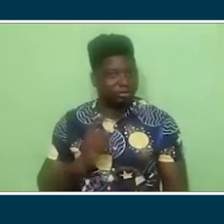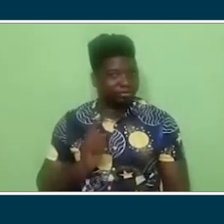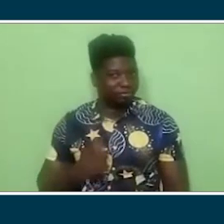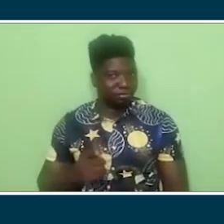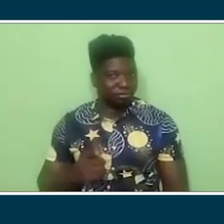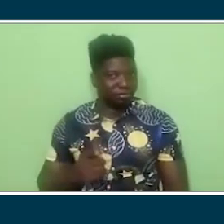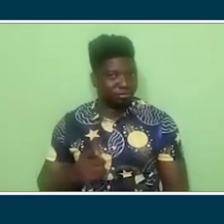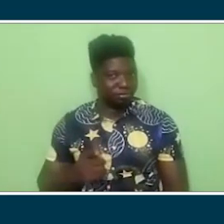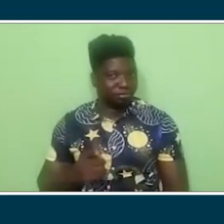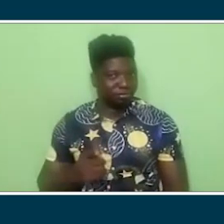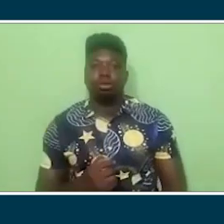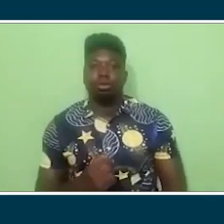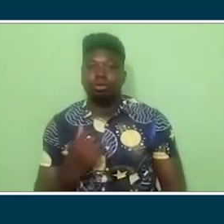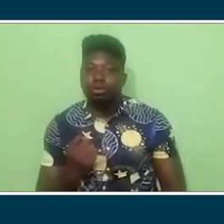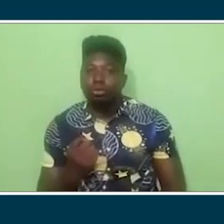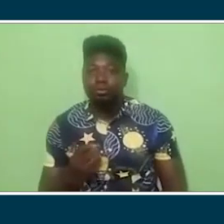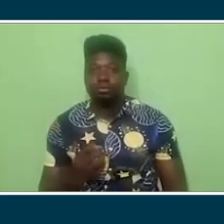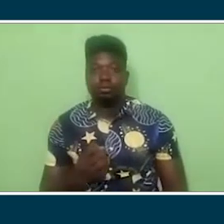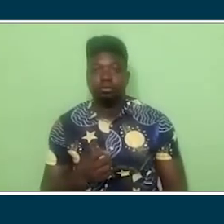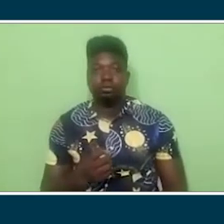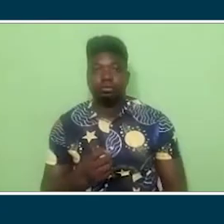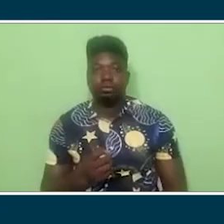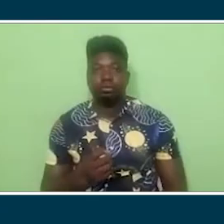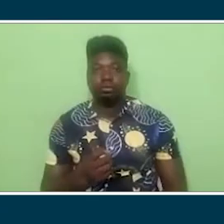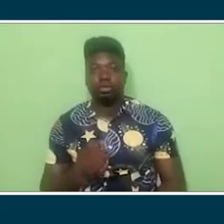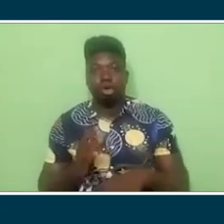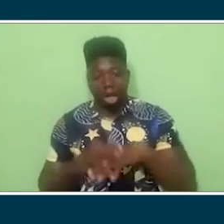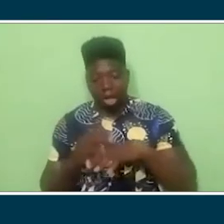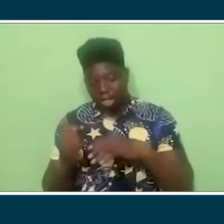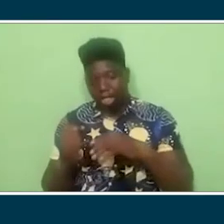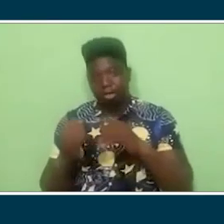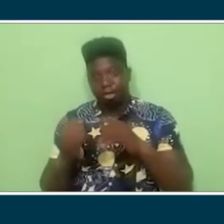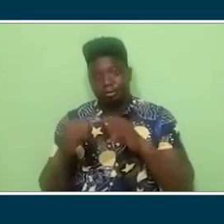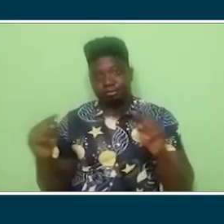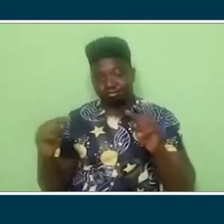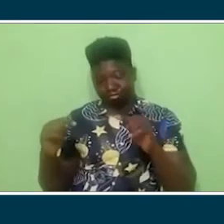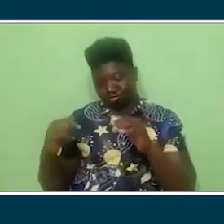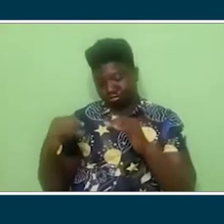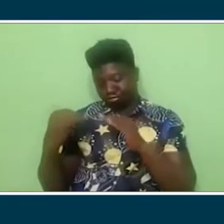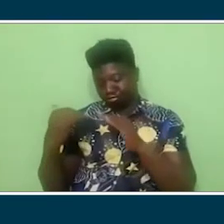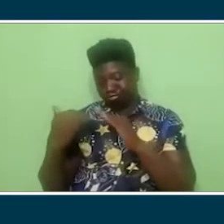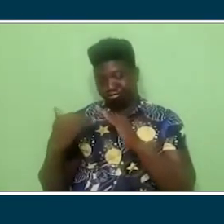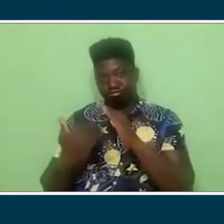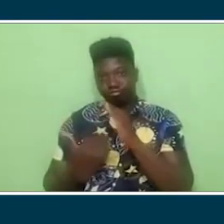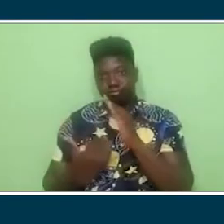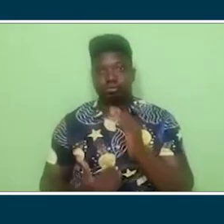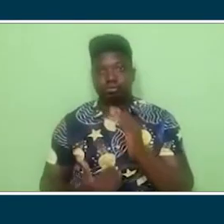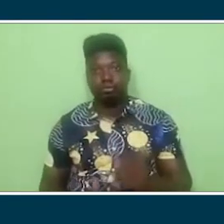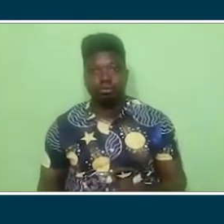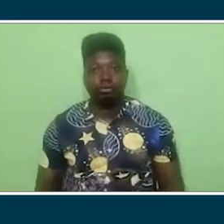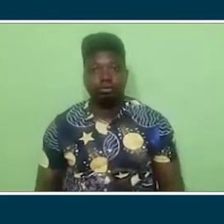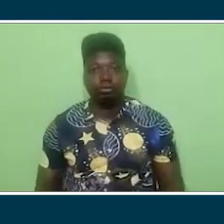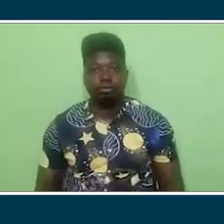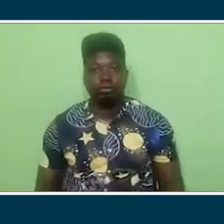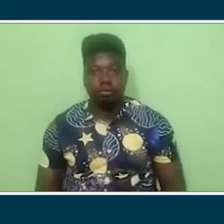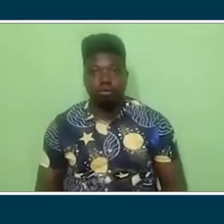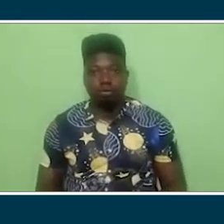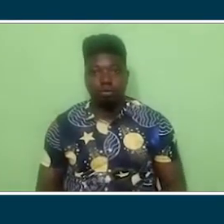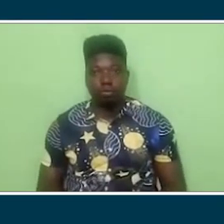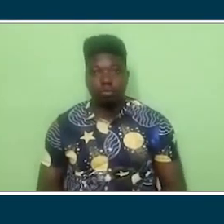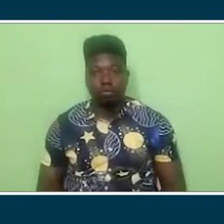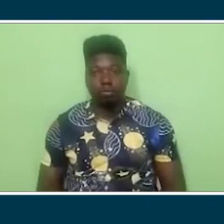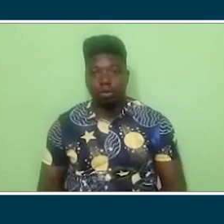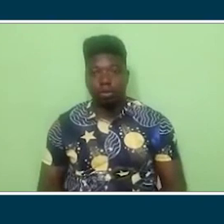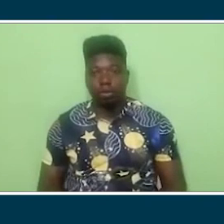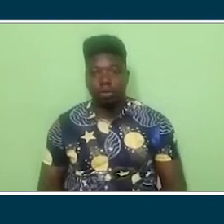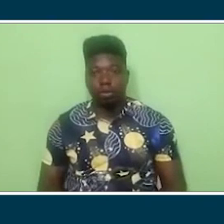the different nuances and the different contexts of canceling versus accountability, right? Canceling is